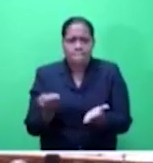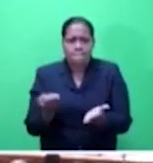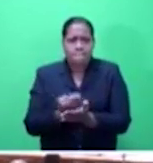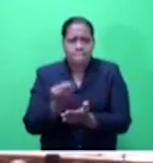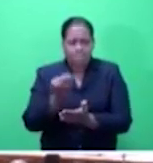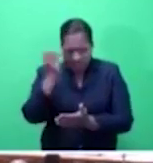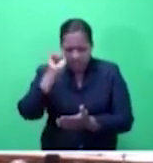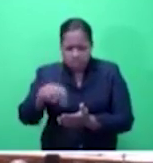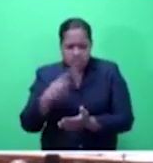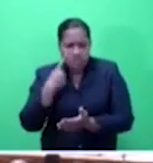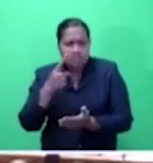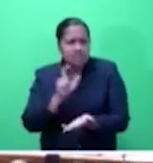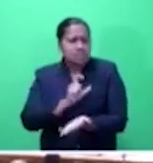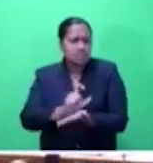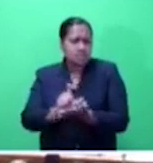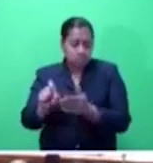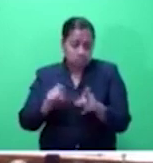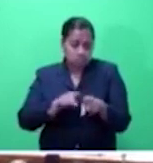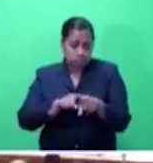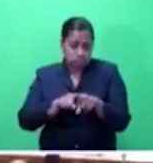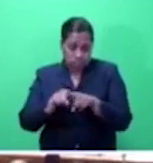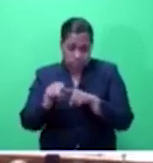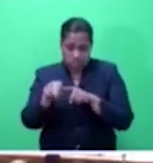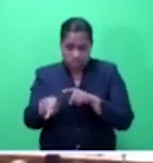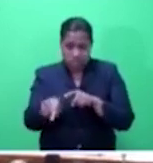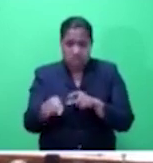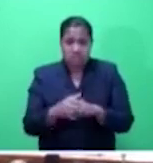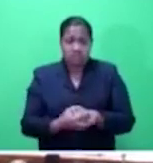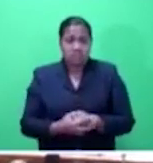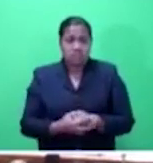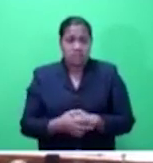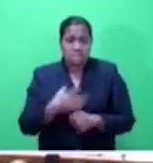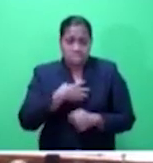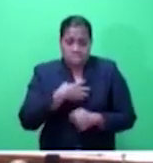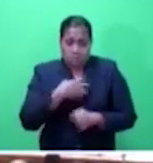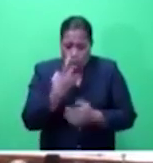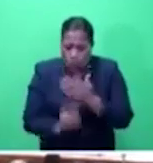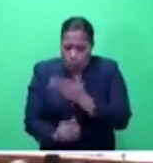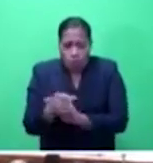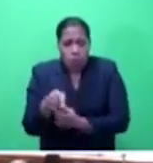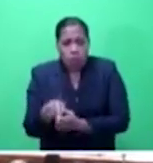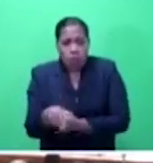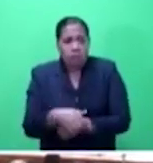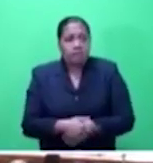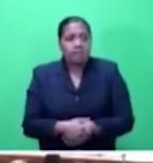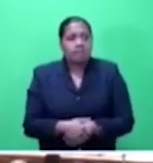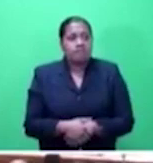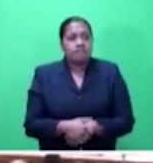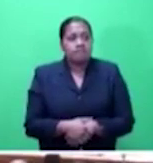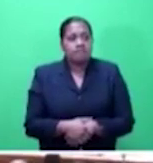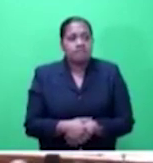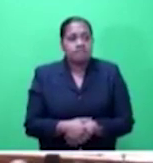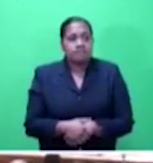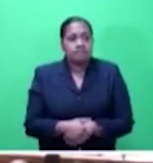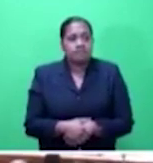we're faced with more than a crisis of health, far more. Mr. Speaker, sir, if I could just perhaps get I'm being disturbed